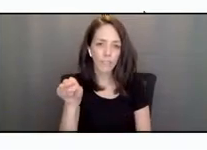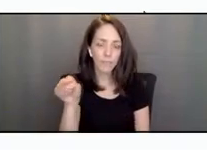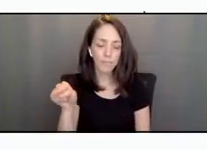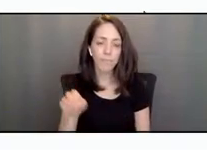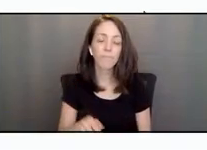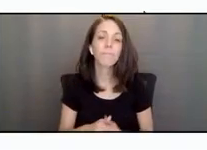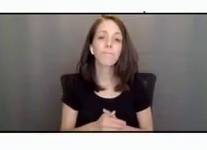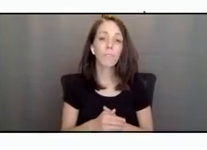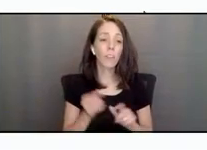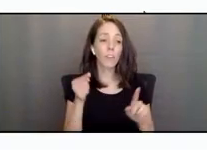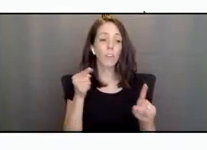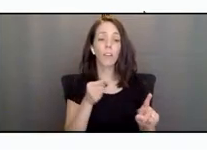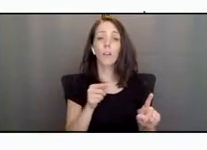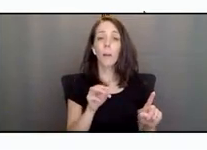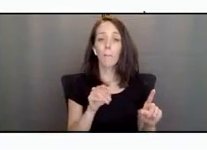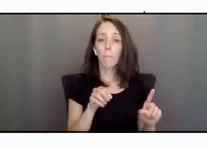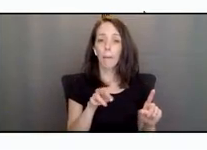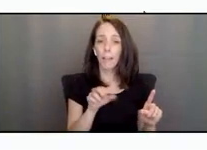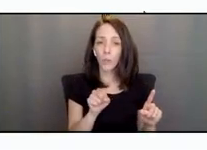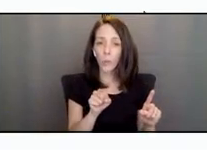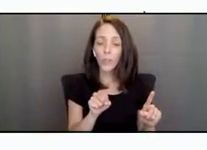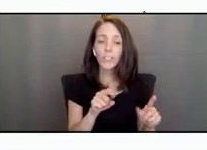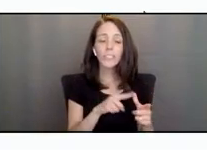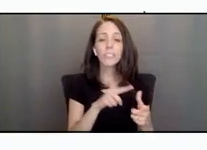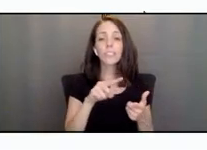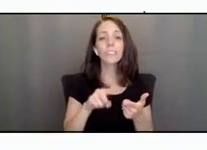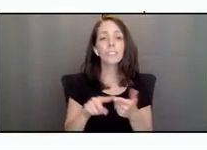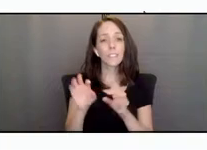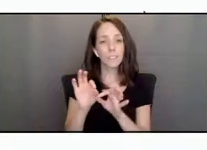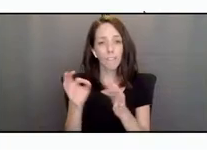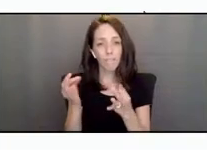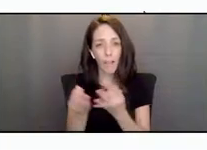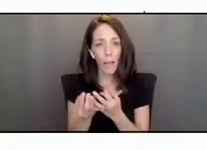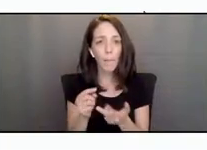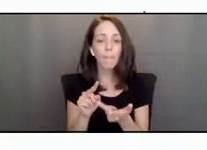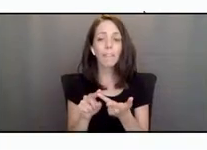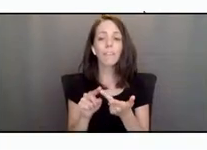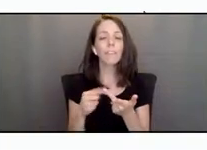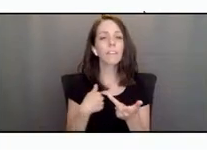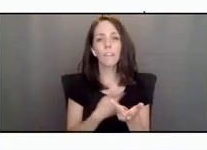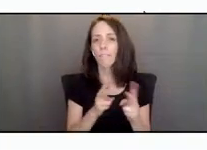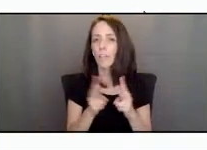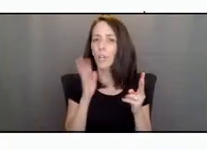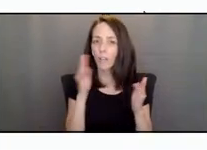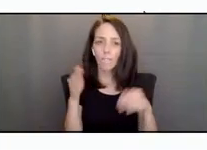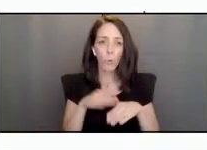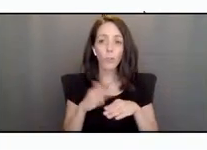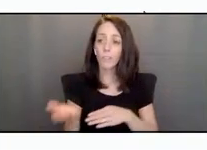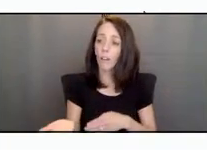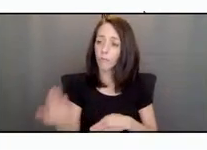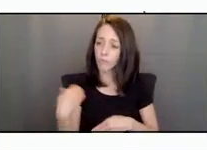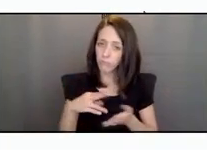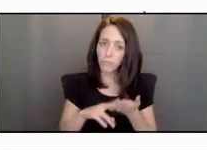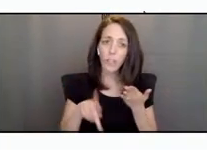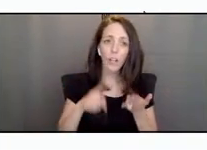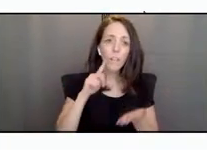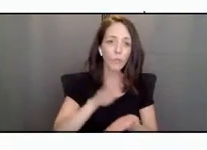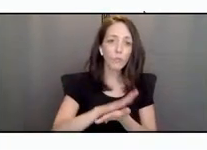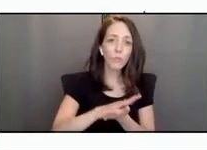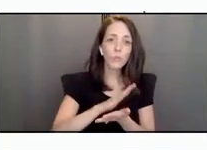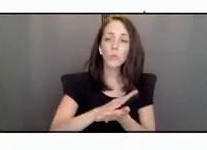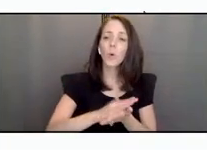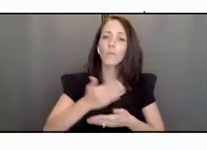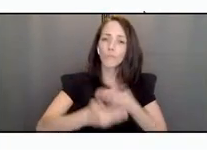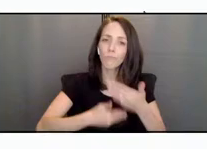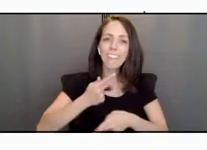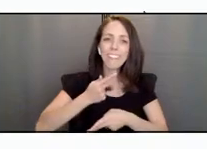in family, retention. We were very focused on admitting, enrolling them, and retaining them through graduation,